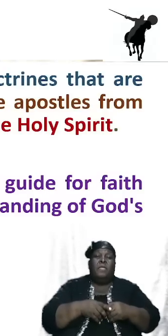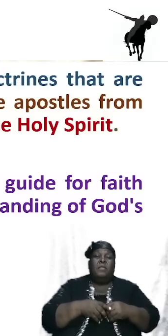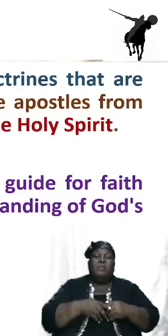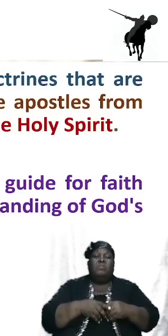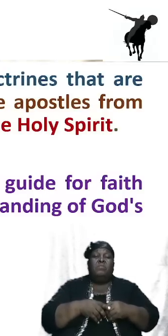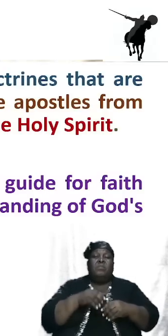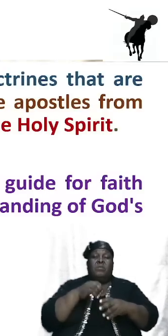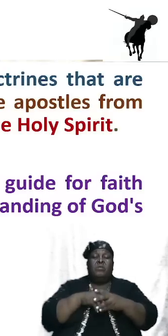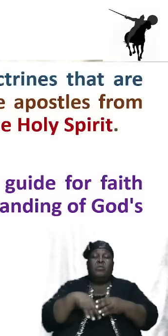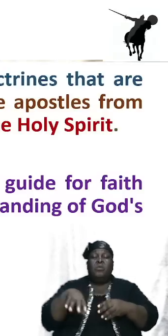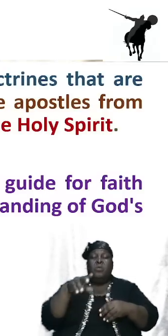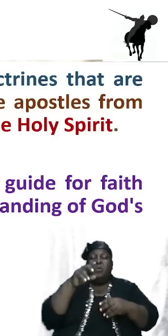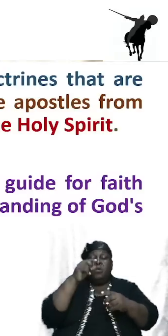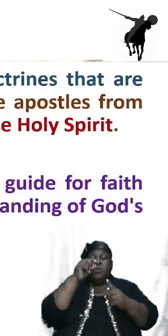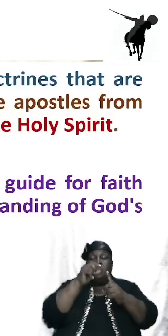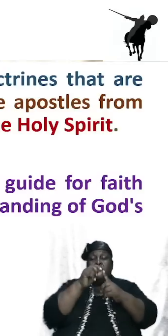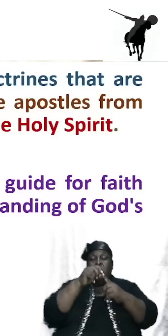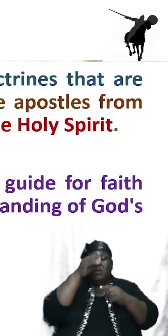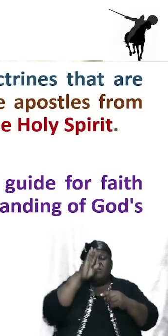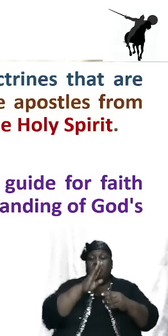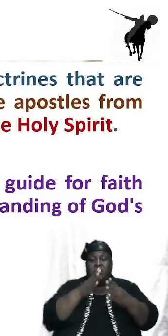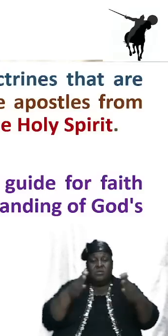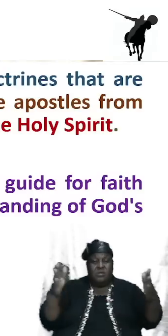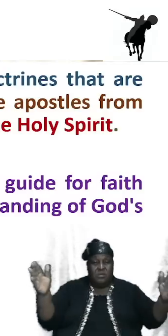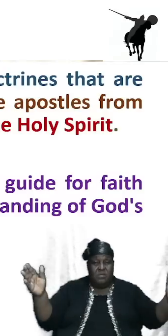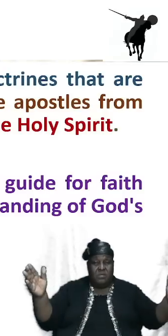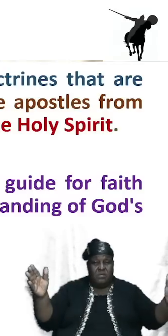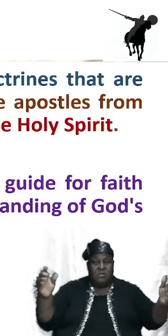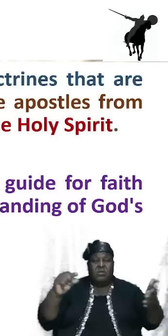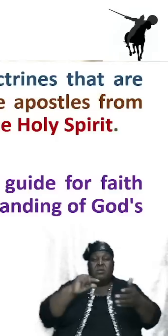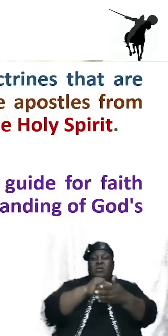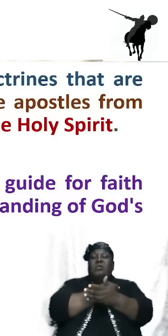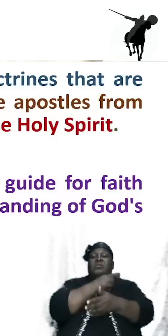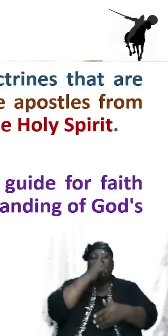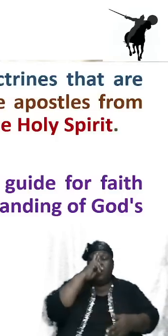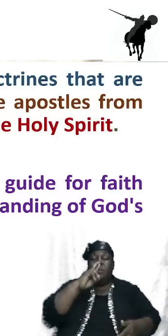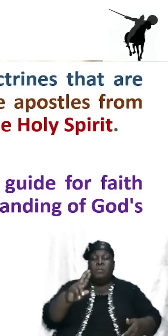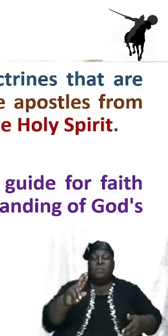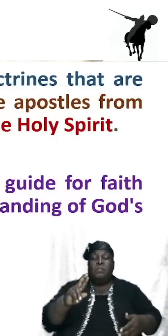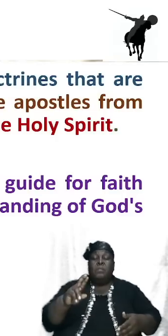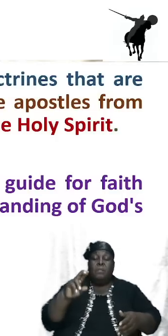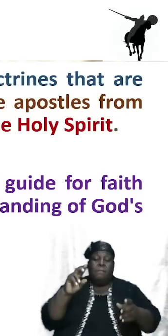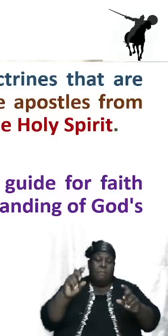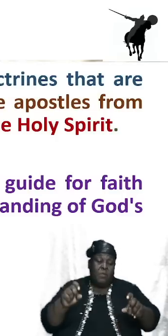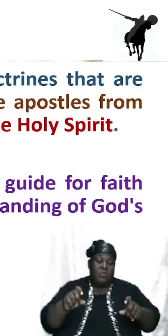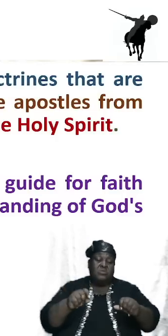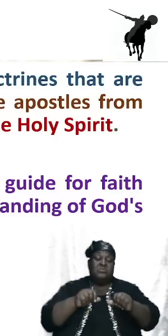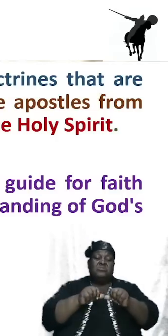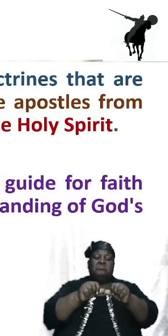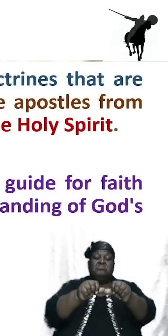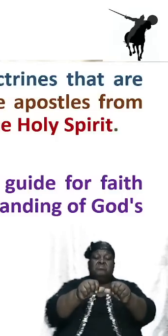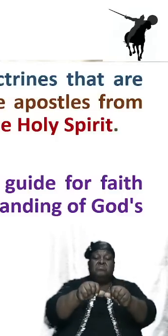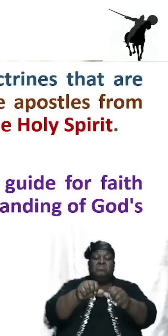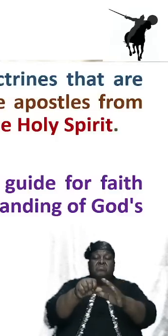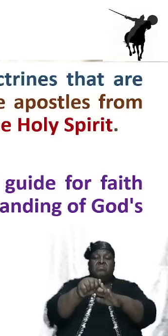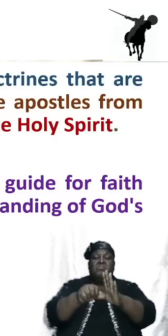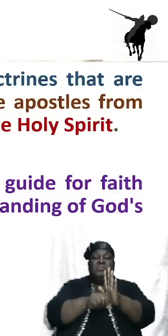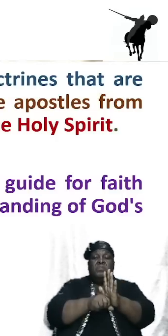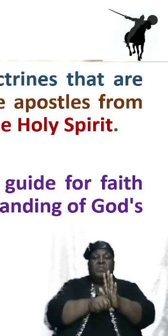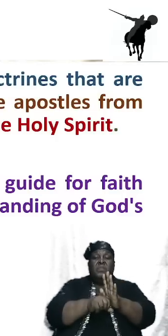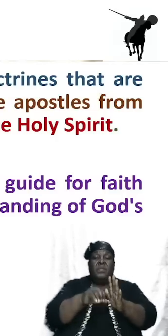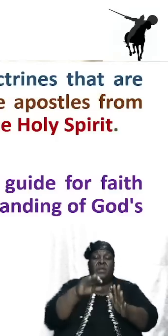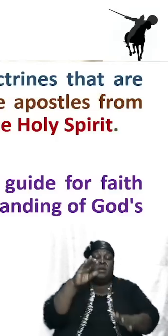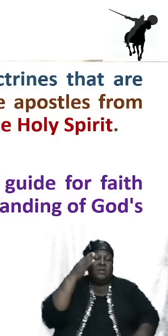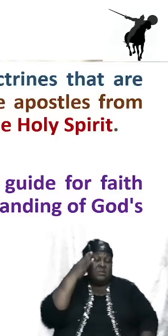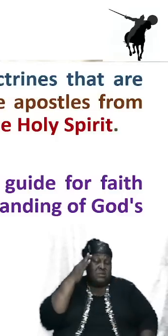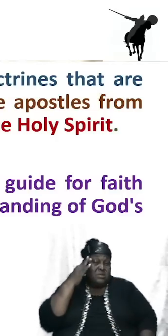in general, from Genesis to Revelation. It must be consistent in Scripture. Now you might say, okay, there seem to be contradictions in Scripture.